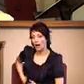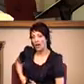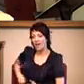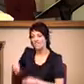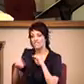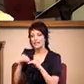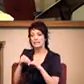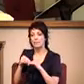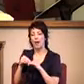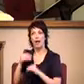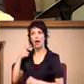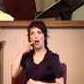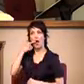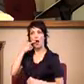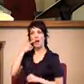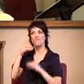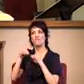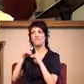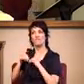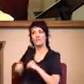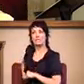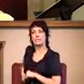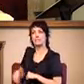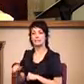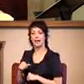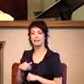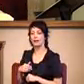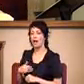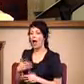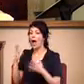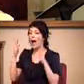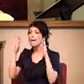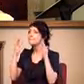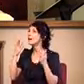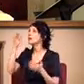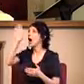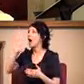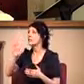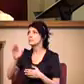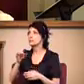I'm like, oh God, this better be off because I want to sing.